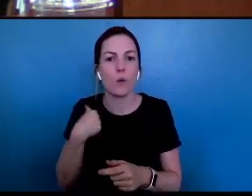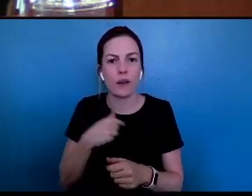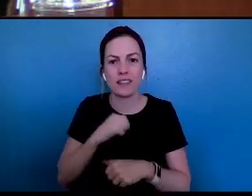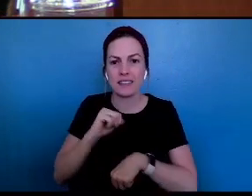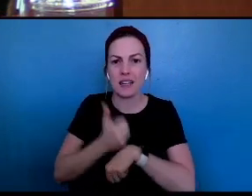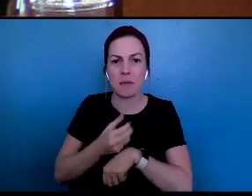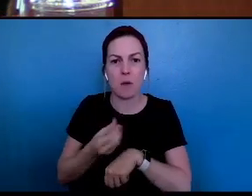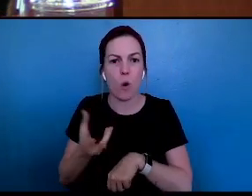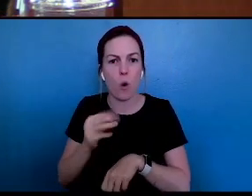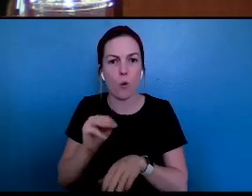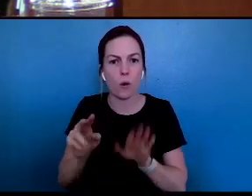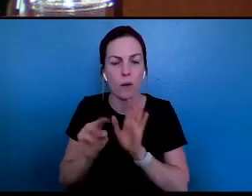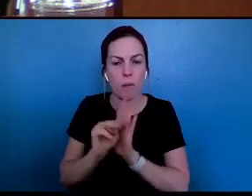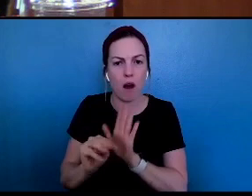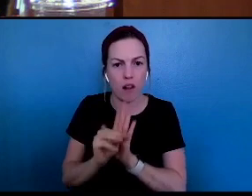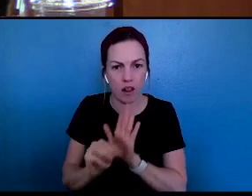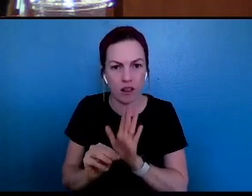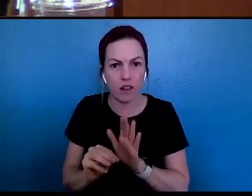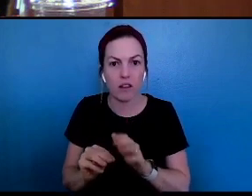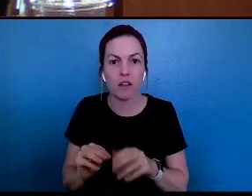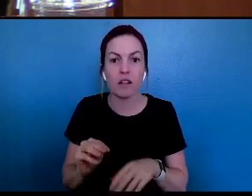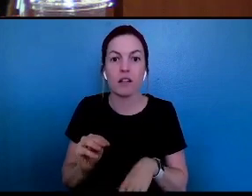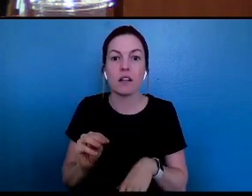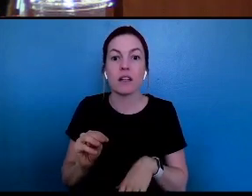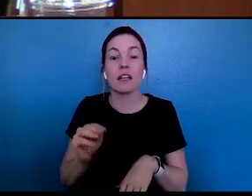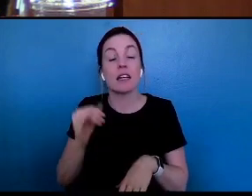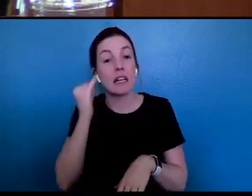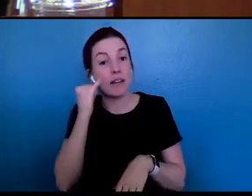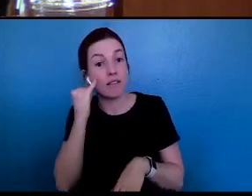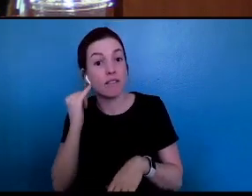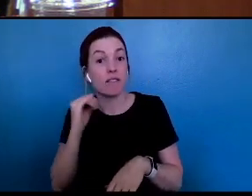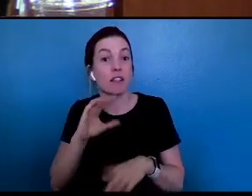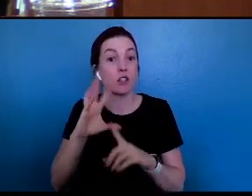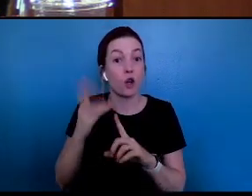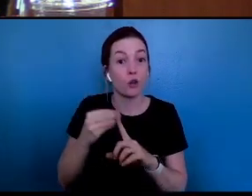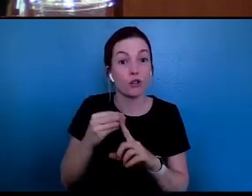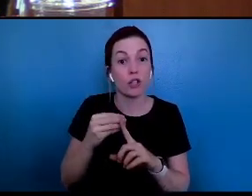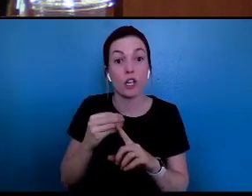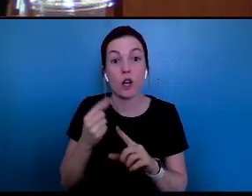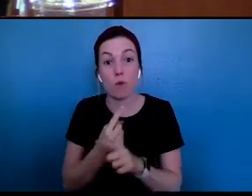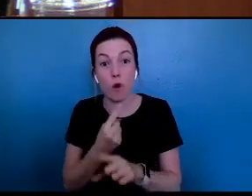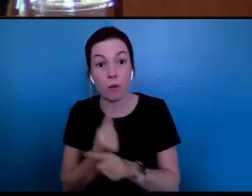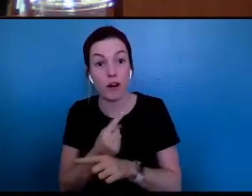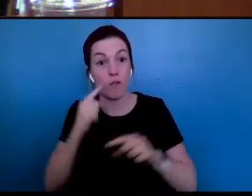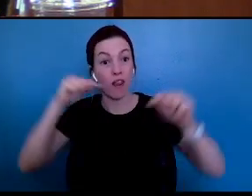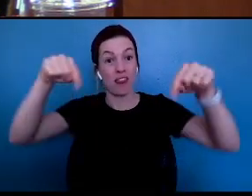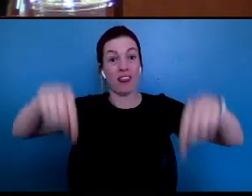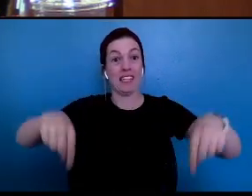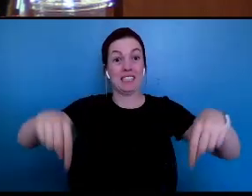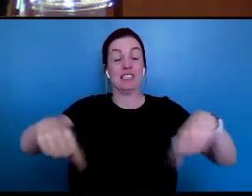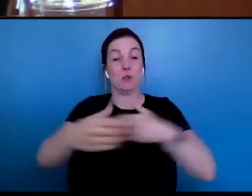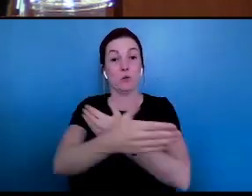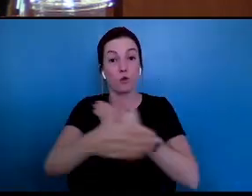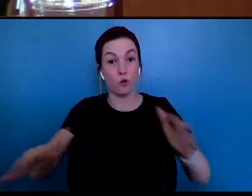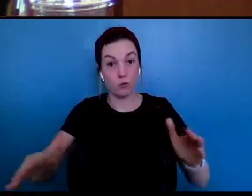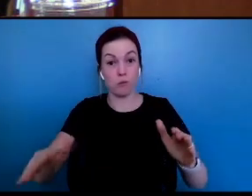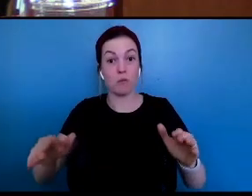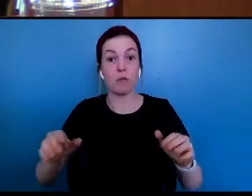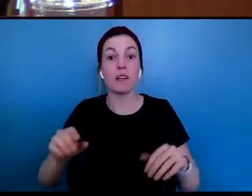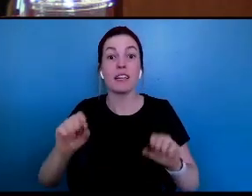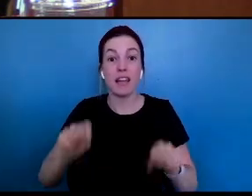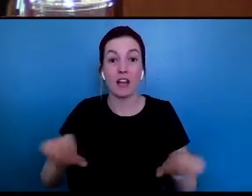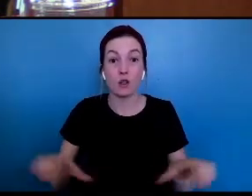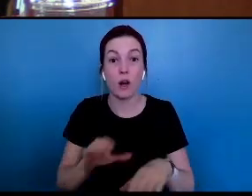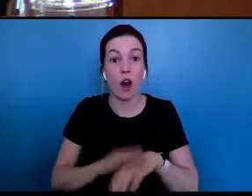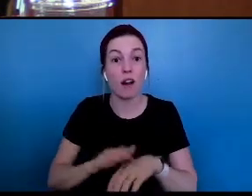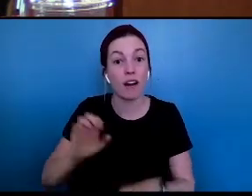felt interesting or at least culturally appropriate to the norm of this room. And if we can do so on edge devices, then we have a